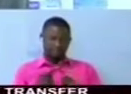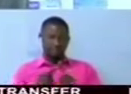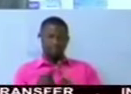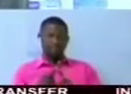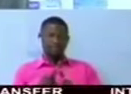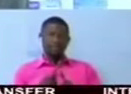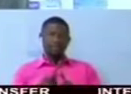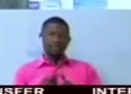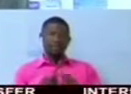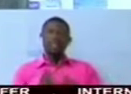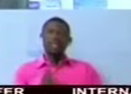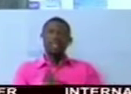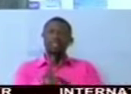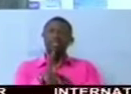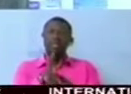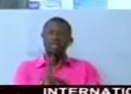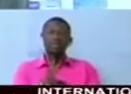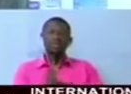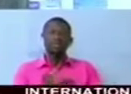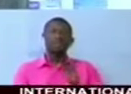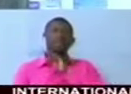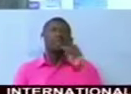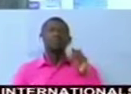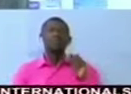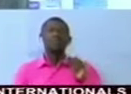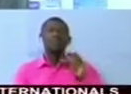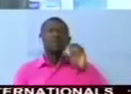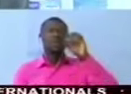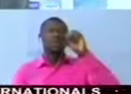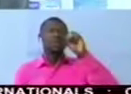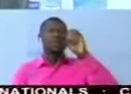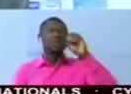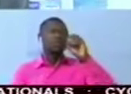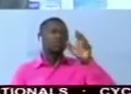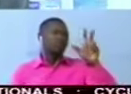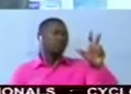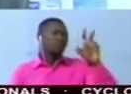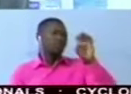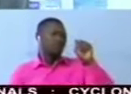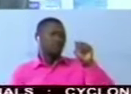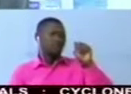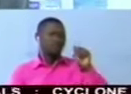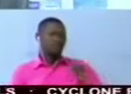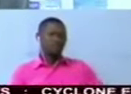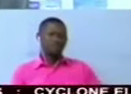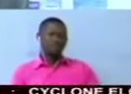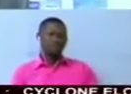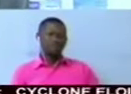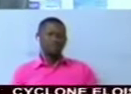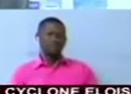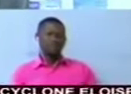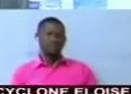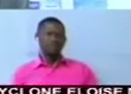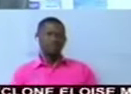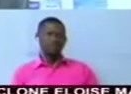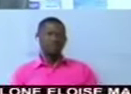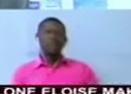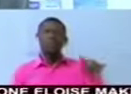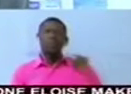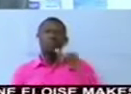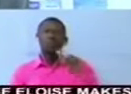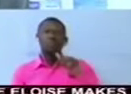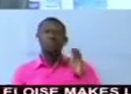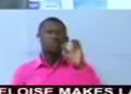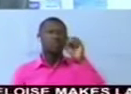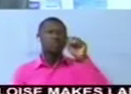Seen njiit li Sow la Santa Sow. The leader was so named Sow. Which Sow is that? One Sow la ci. Booba jamono